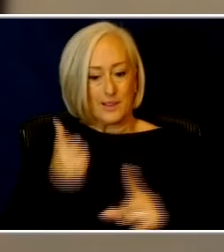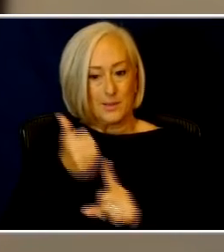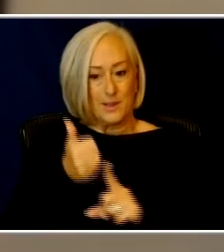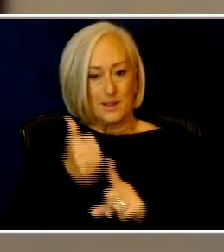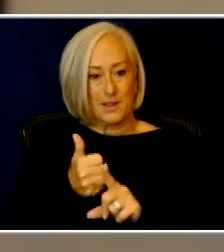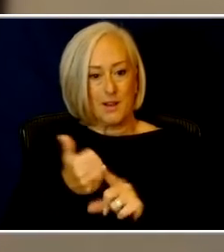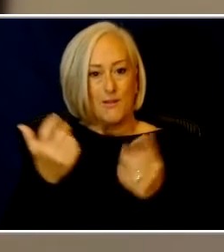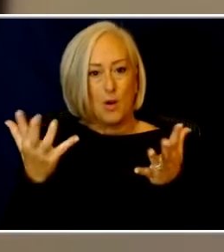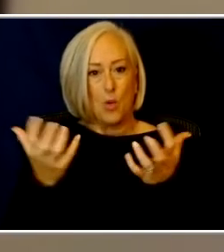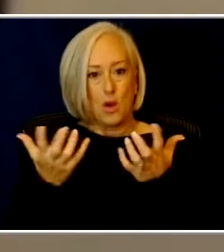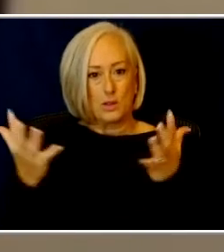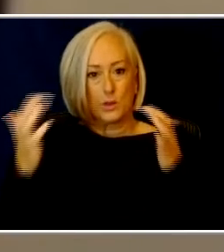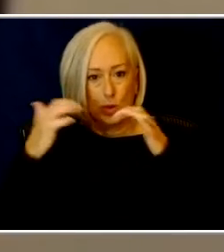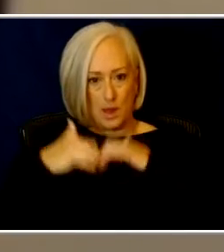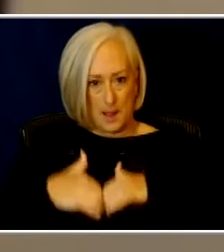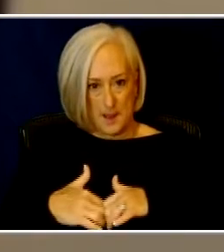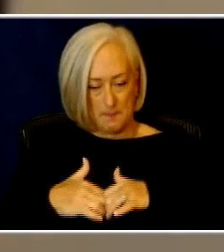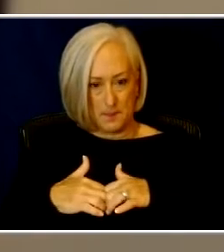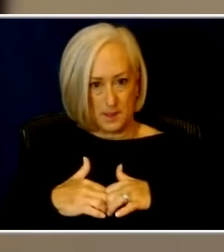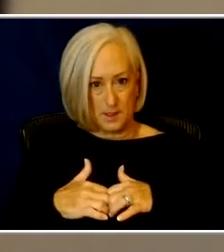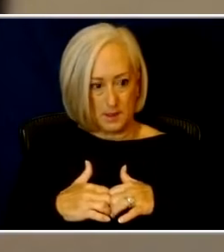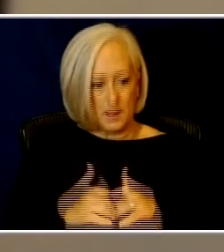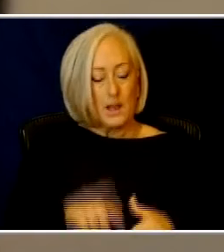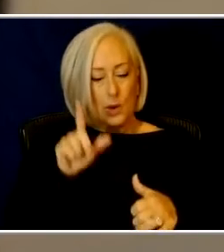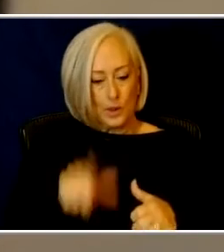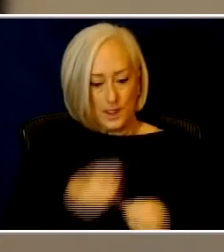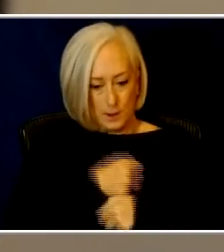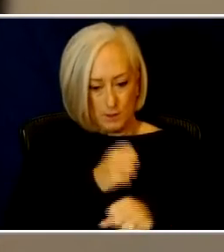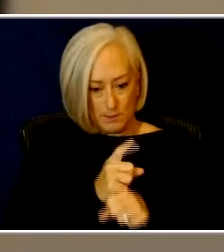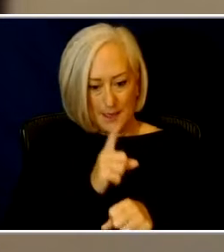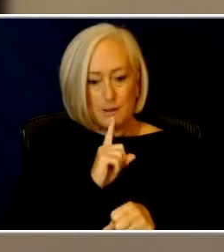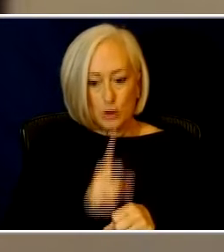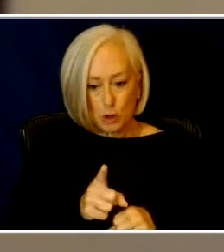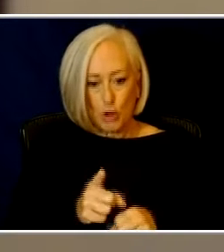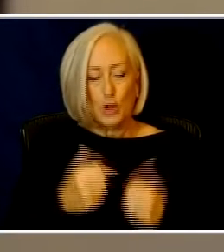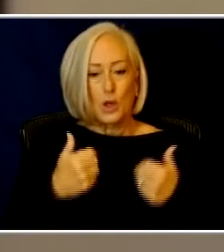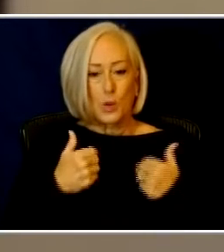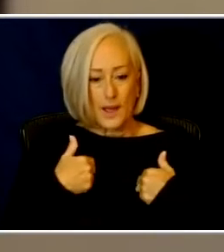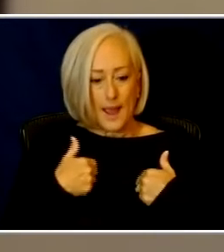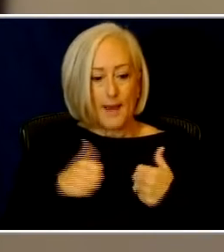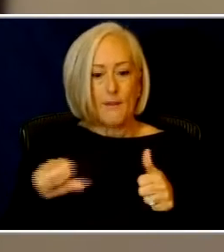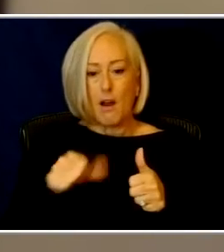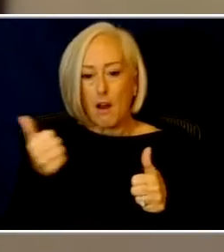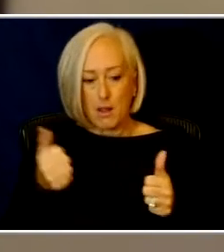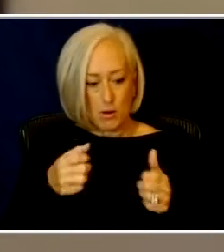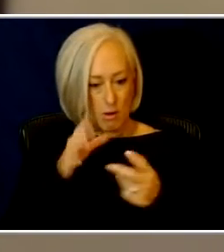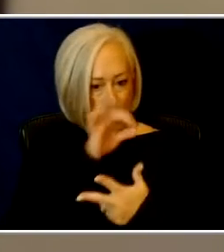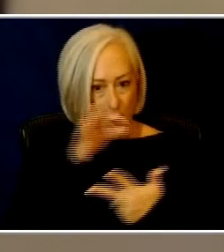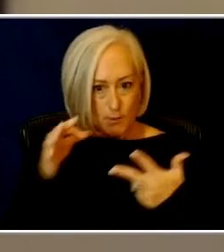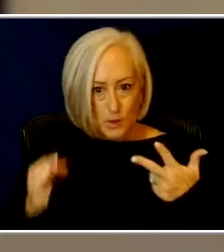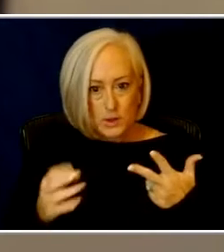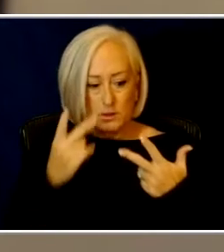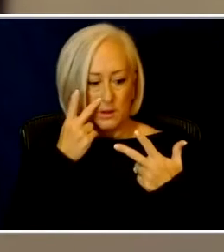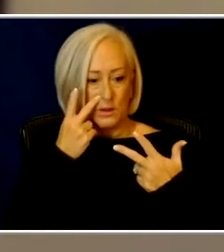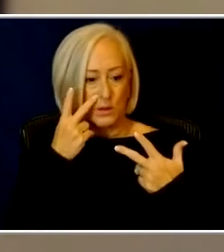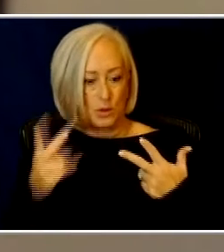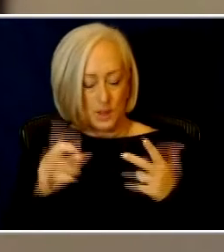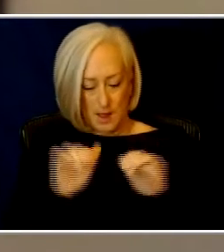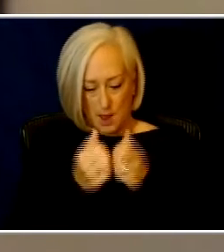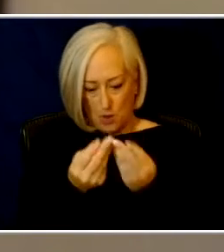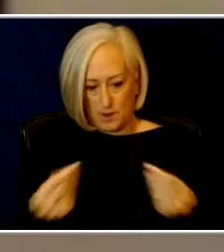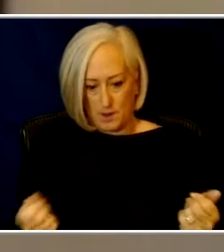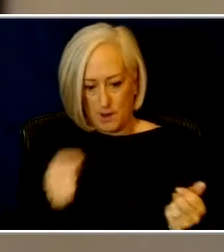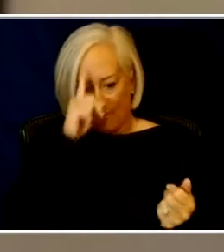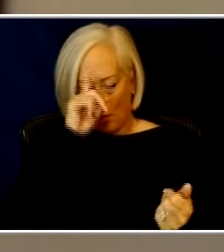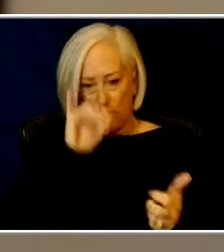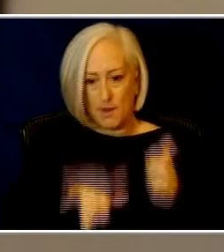part where we need to make sure, okay, our mitigation's in place to be able to look at how we would solve for those issues when